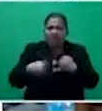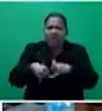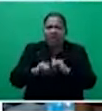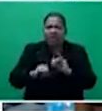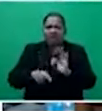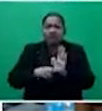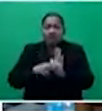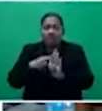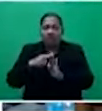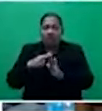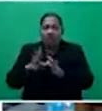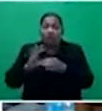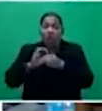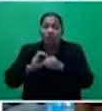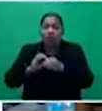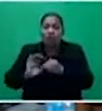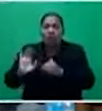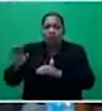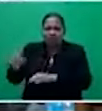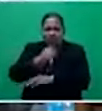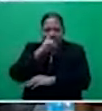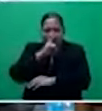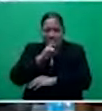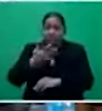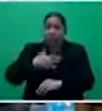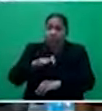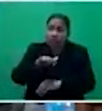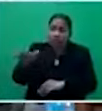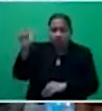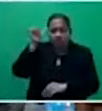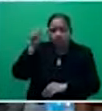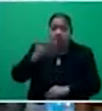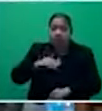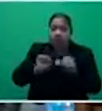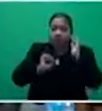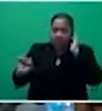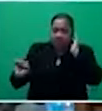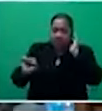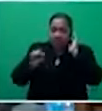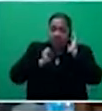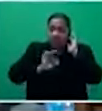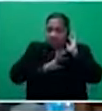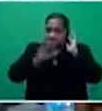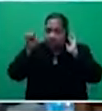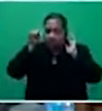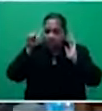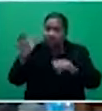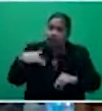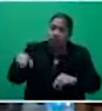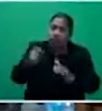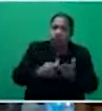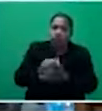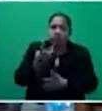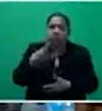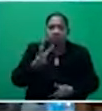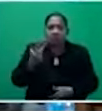by foreigners. So we want them to know, we want their staff to know that they will all pay 33% corporate